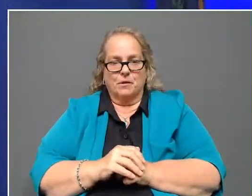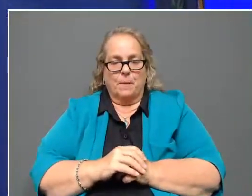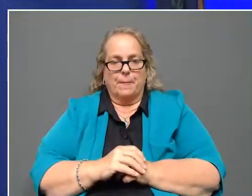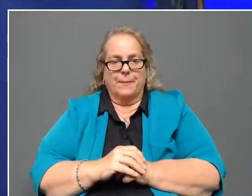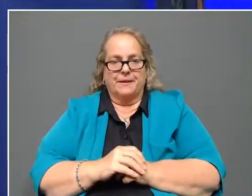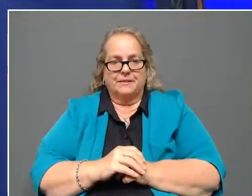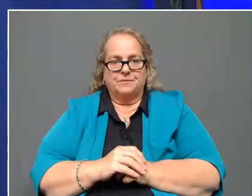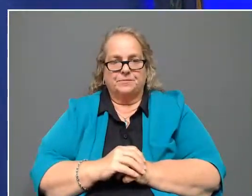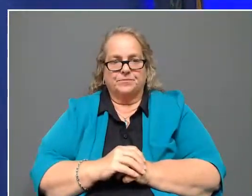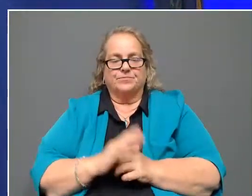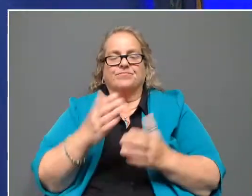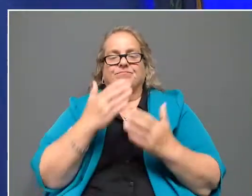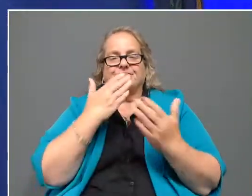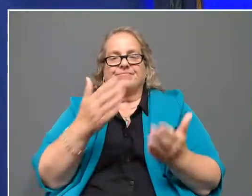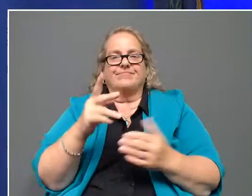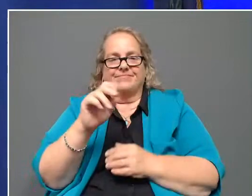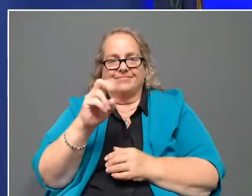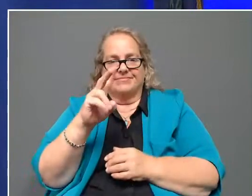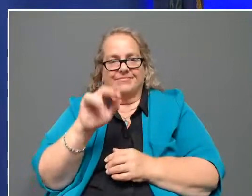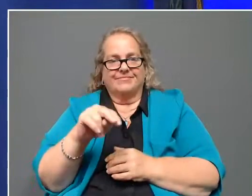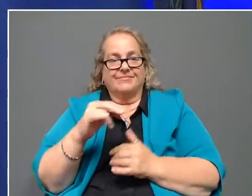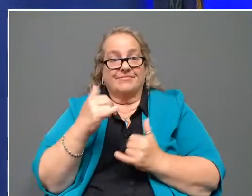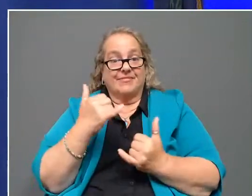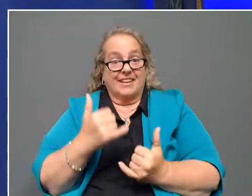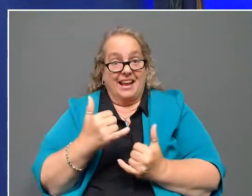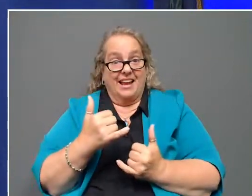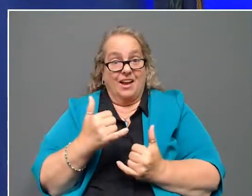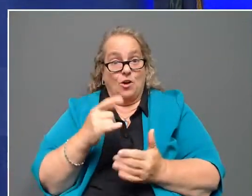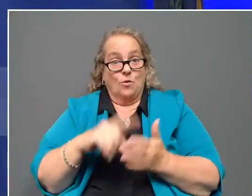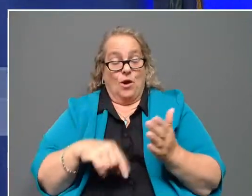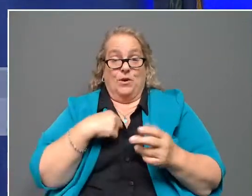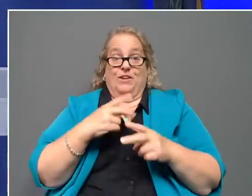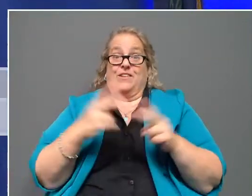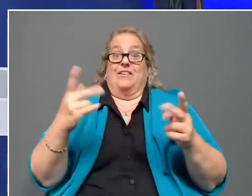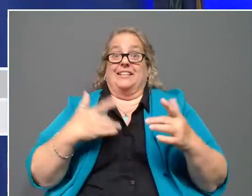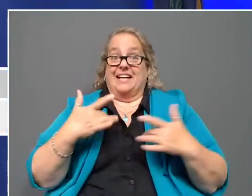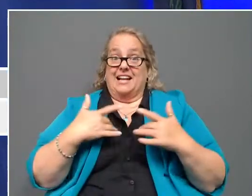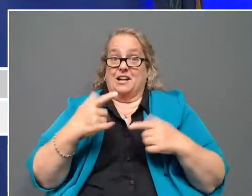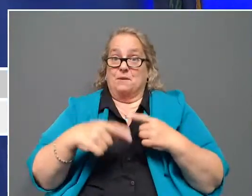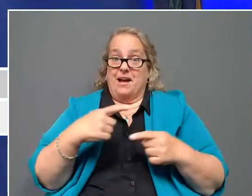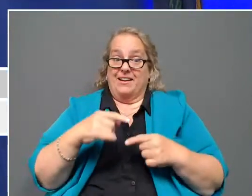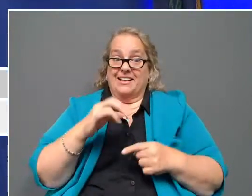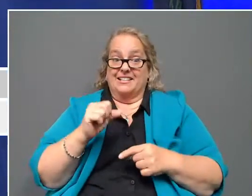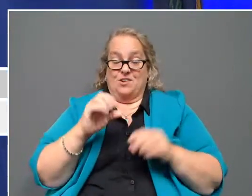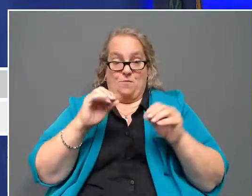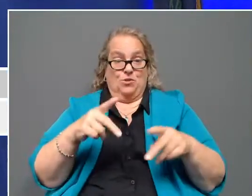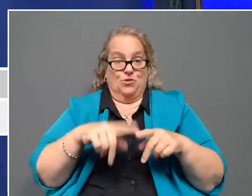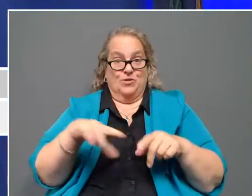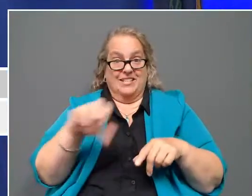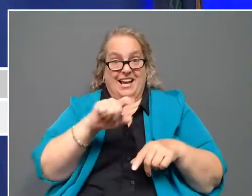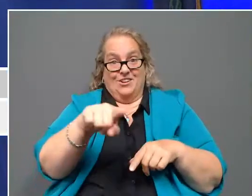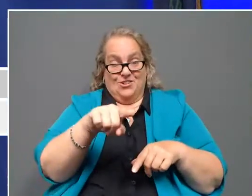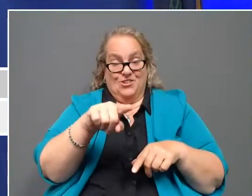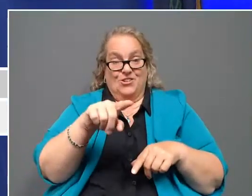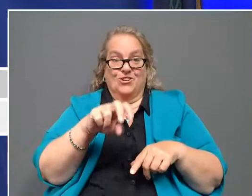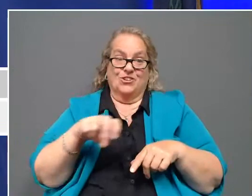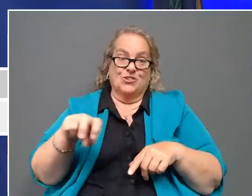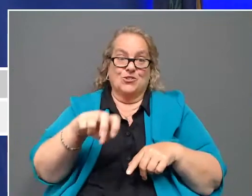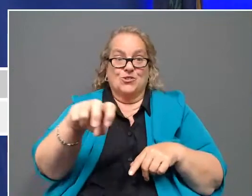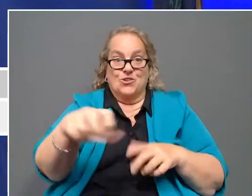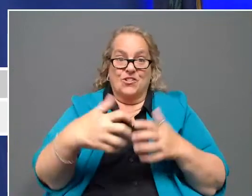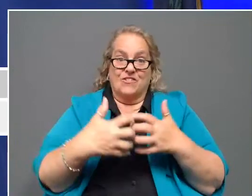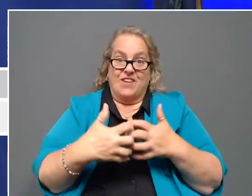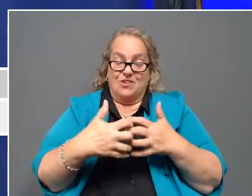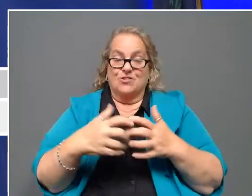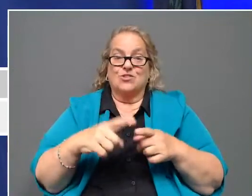Thanks, Kevin. Now, what we're really excited about is a chance to take you out in the factory and show you the